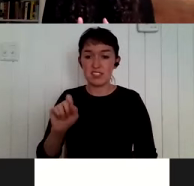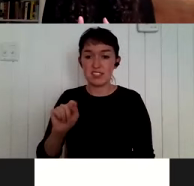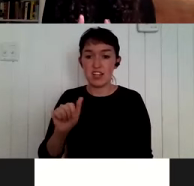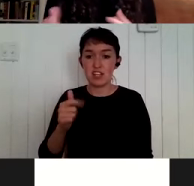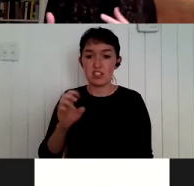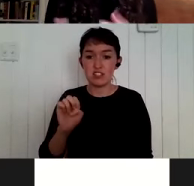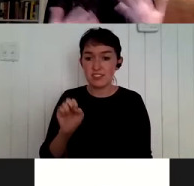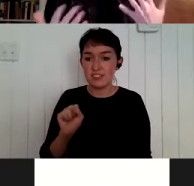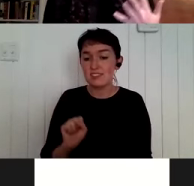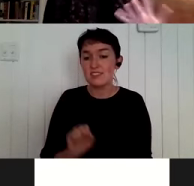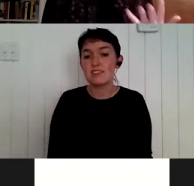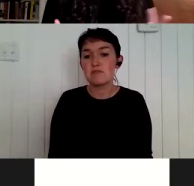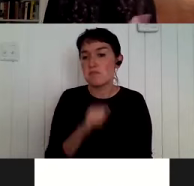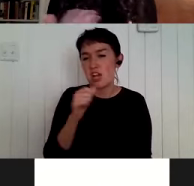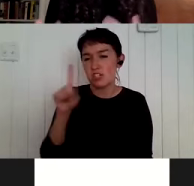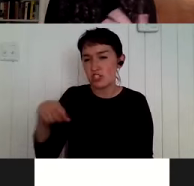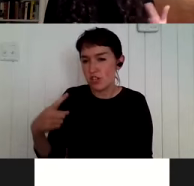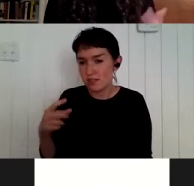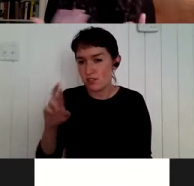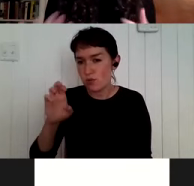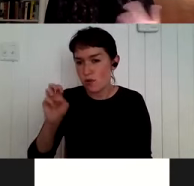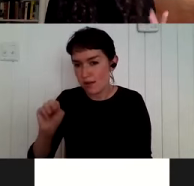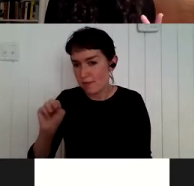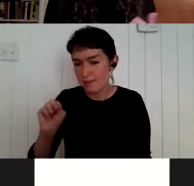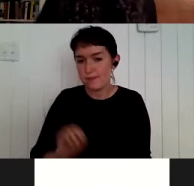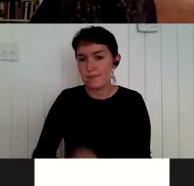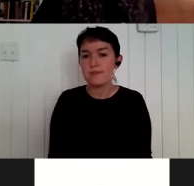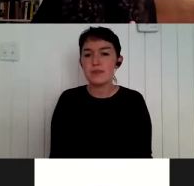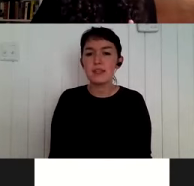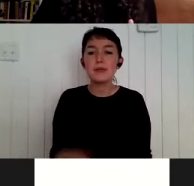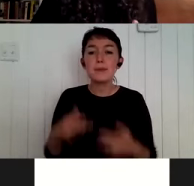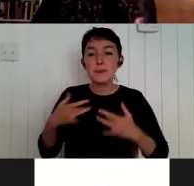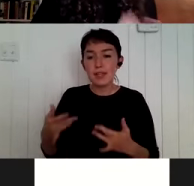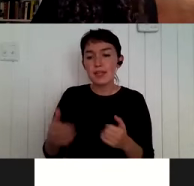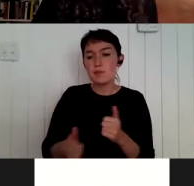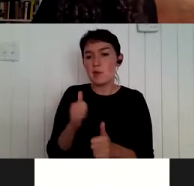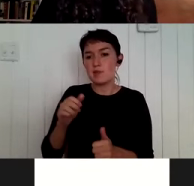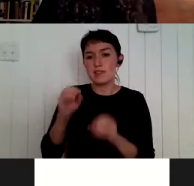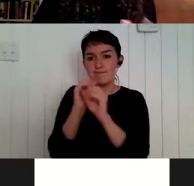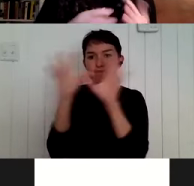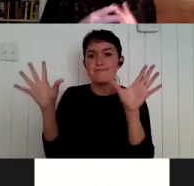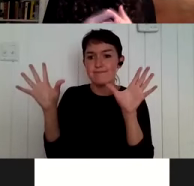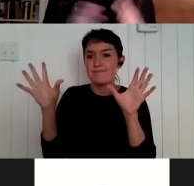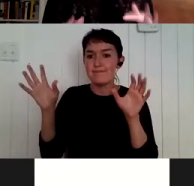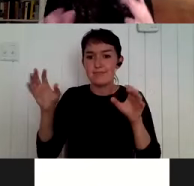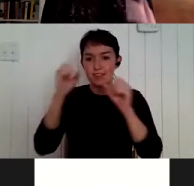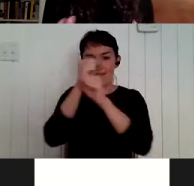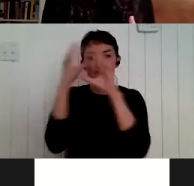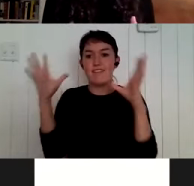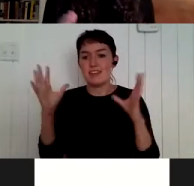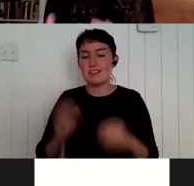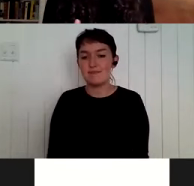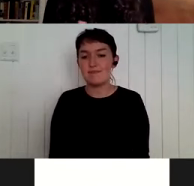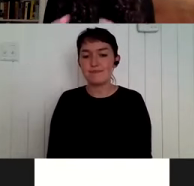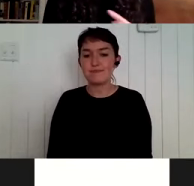sleep, though that's when our dreams tend to be the most vivid. What's interesting is we don't actually